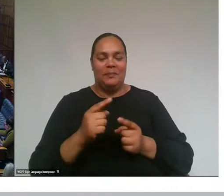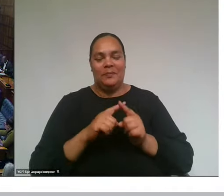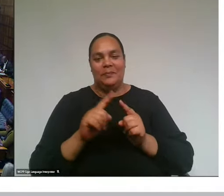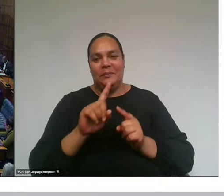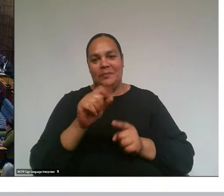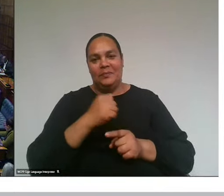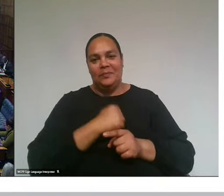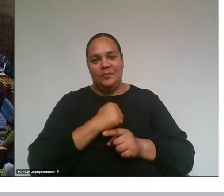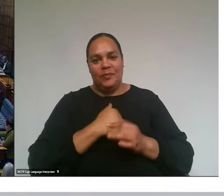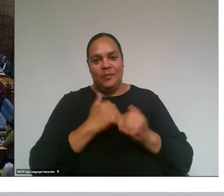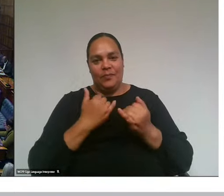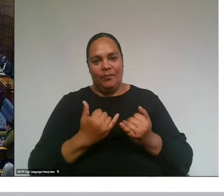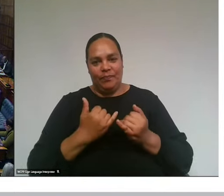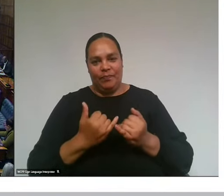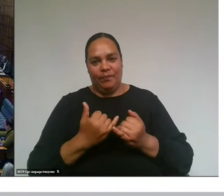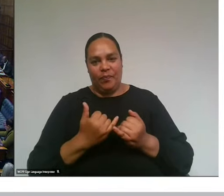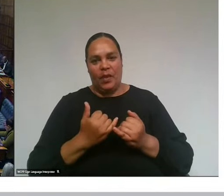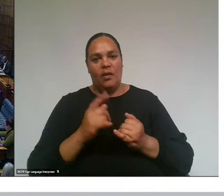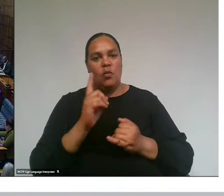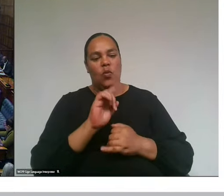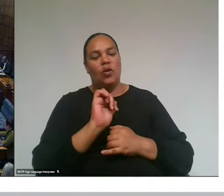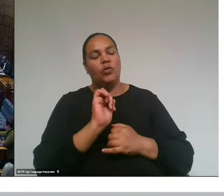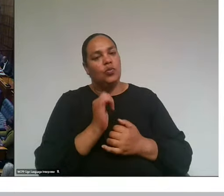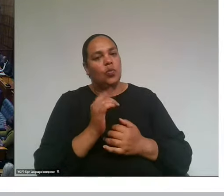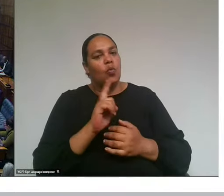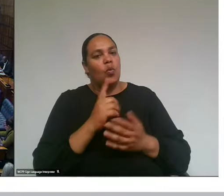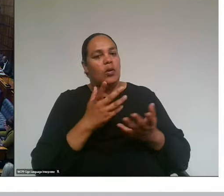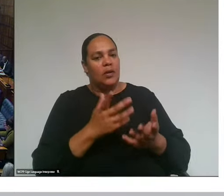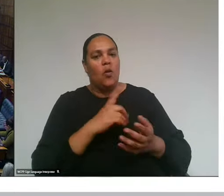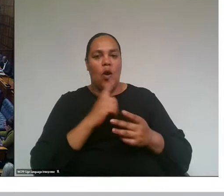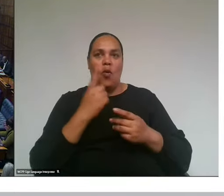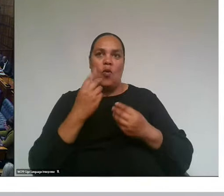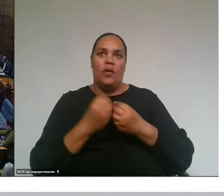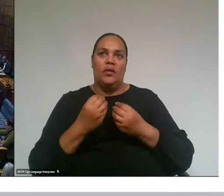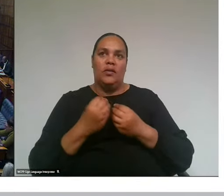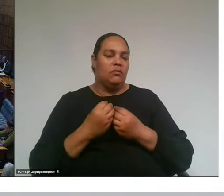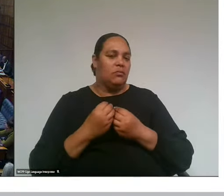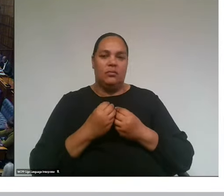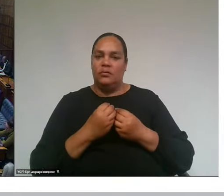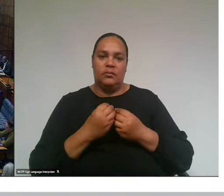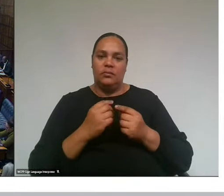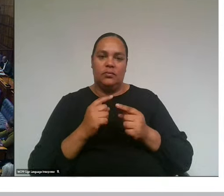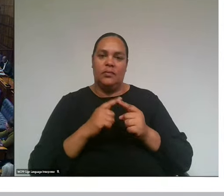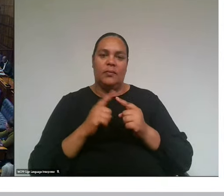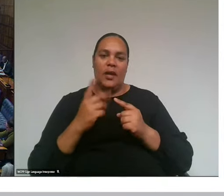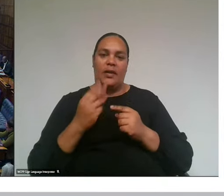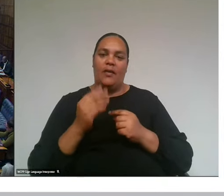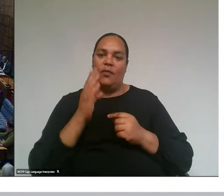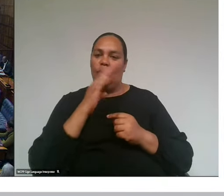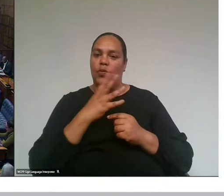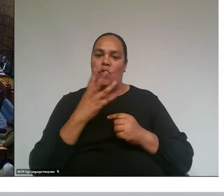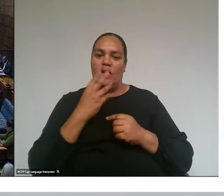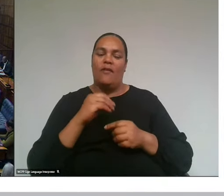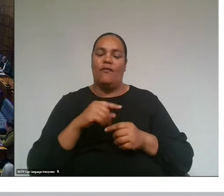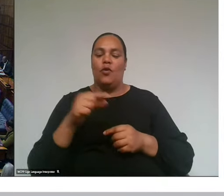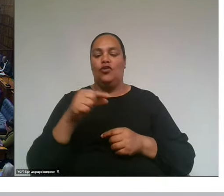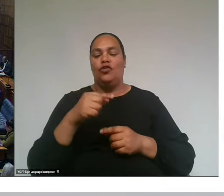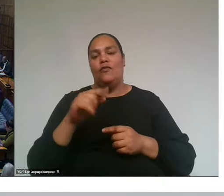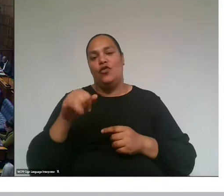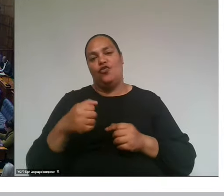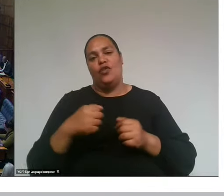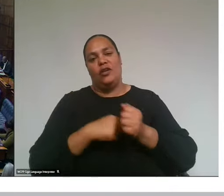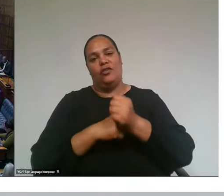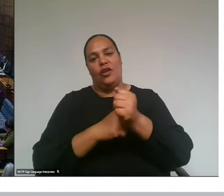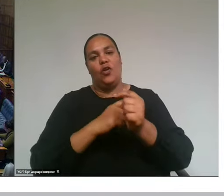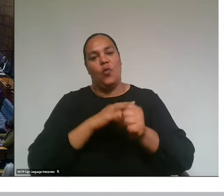question now is what then because this is one thing I've I've found is lacking in the g4j strategy because